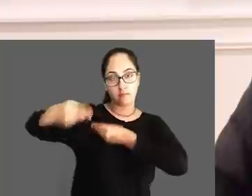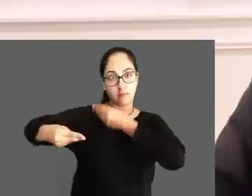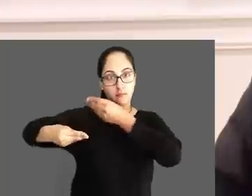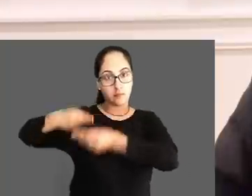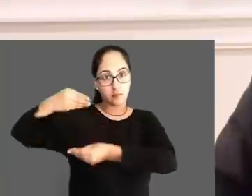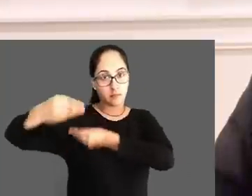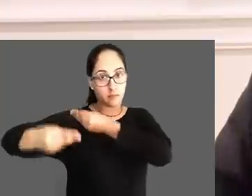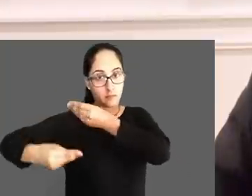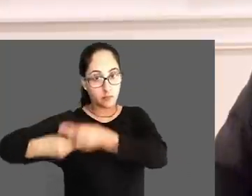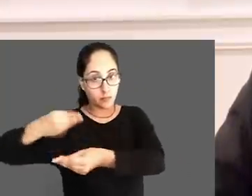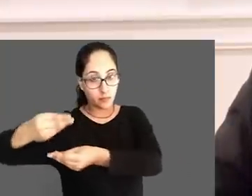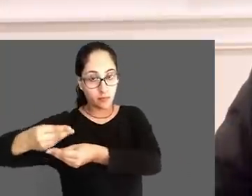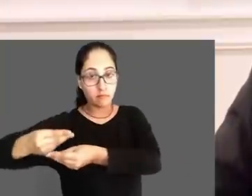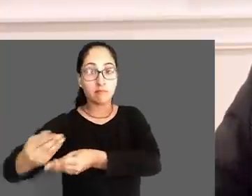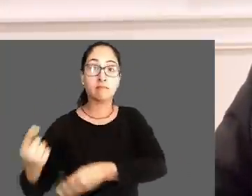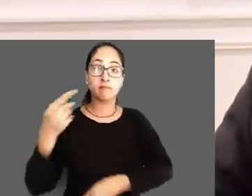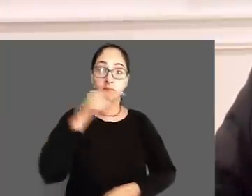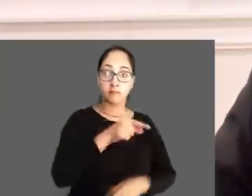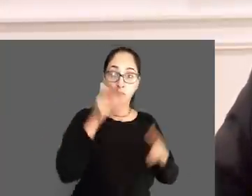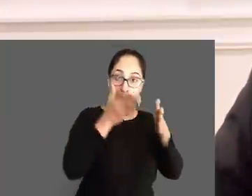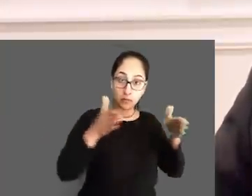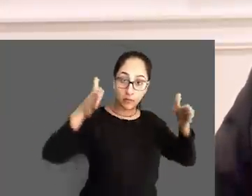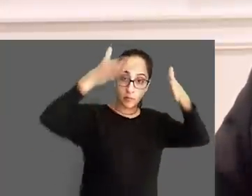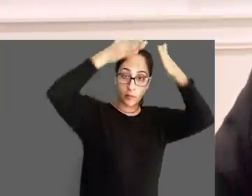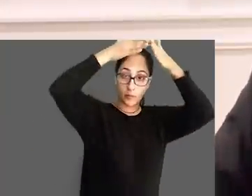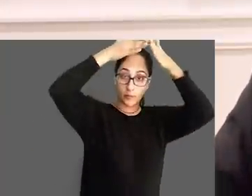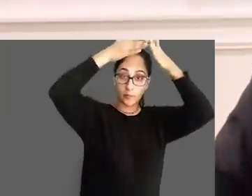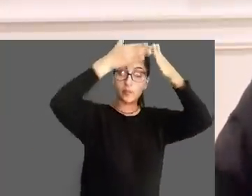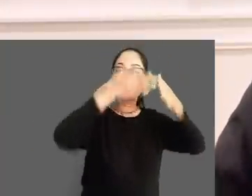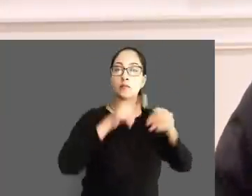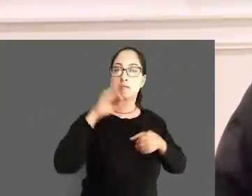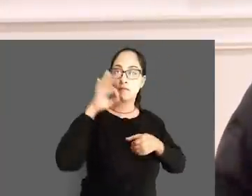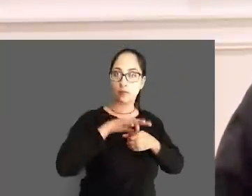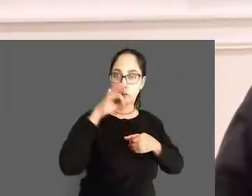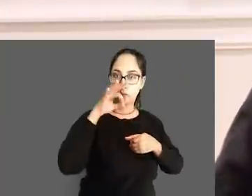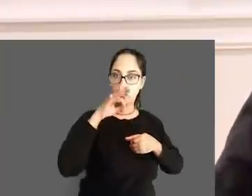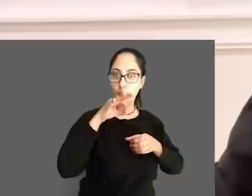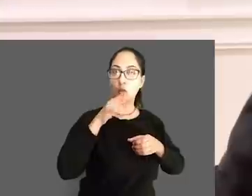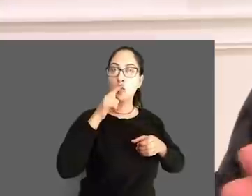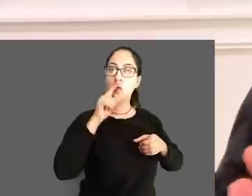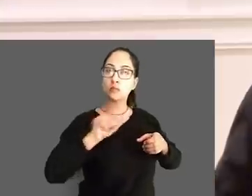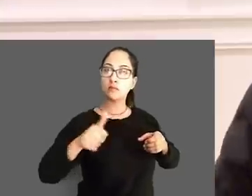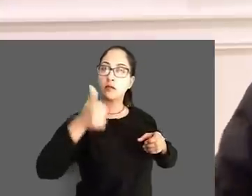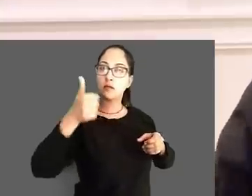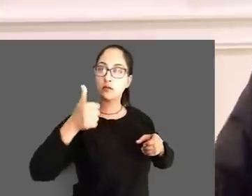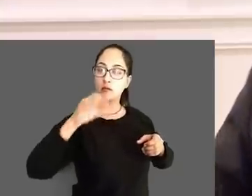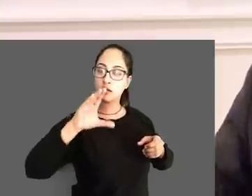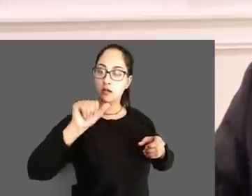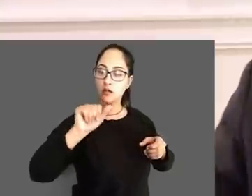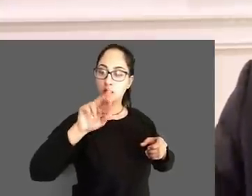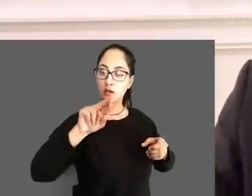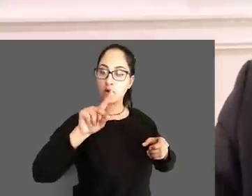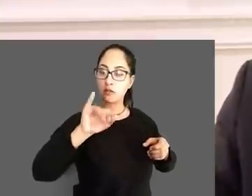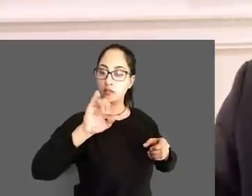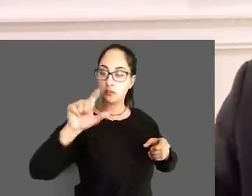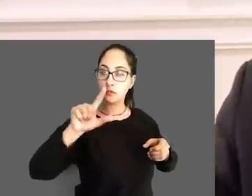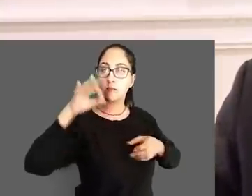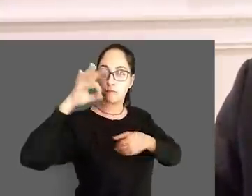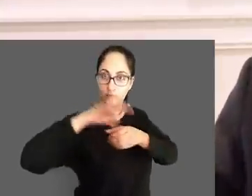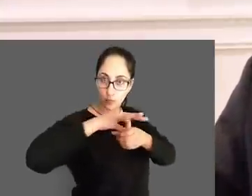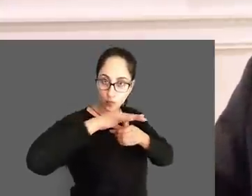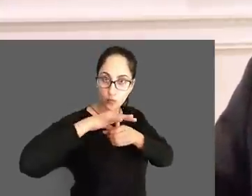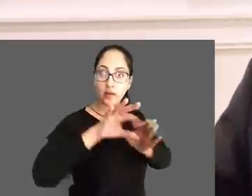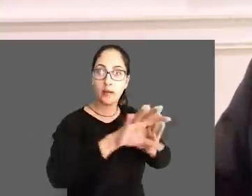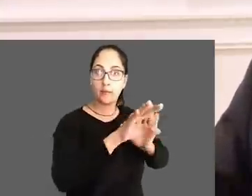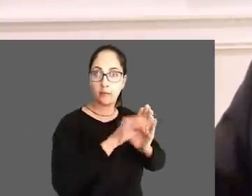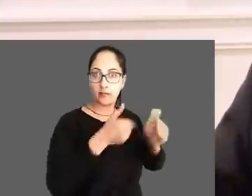cardinals. Also, in Islam, we don't differentiate between